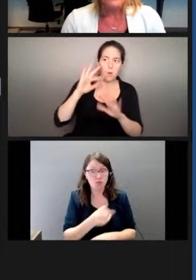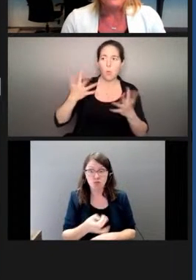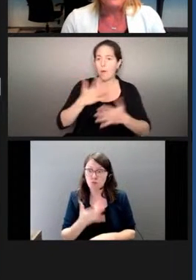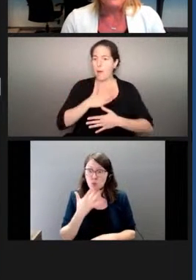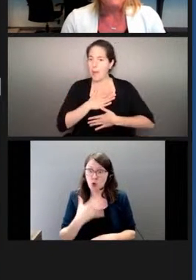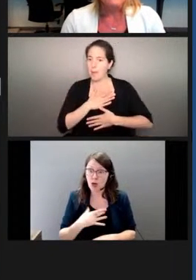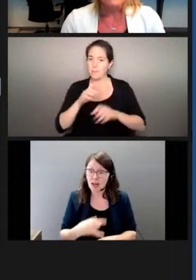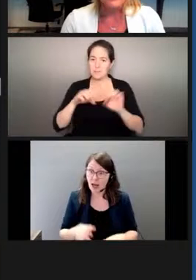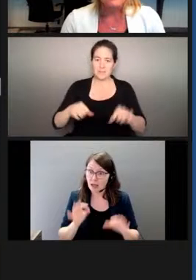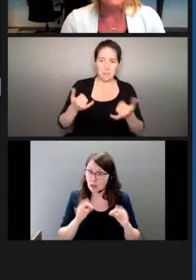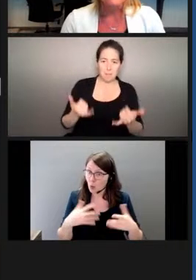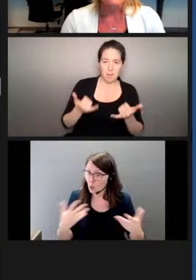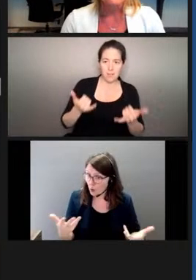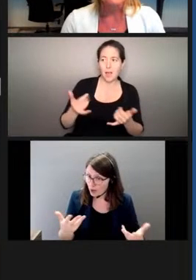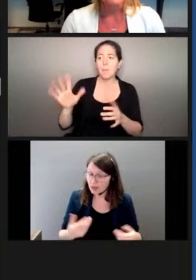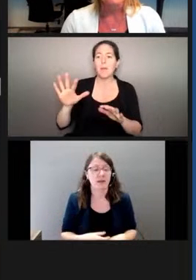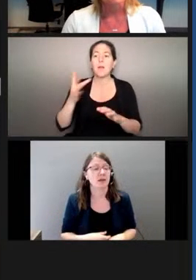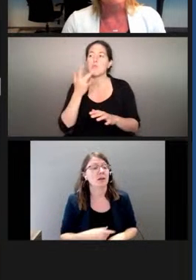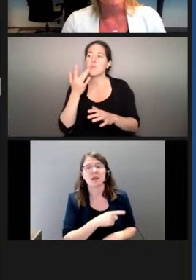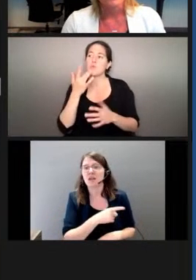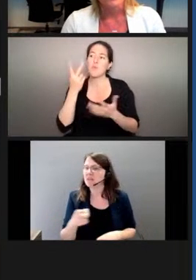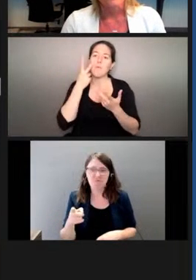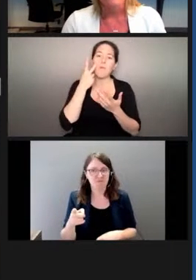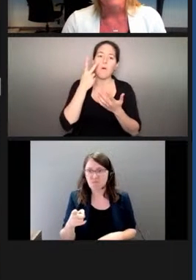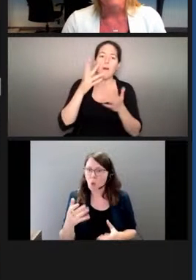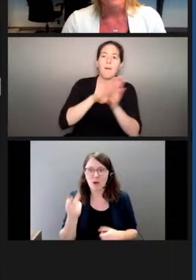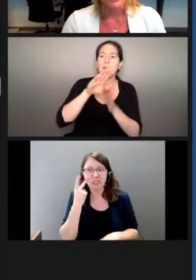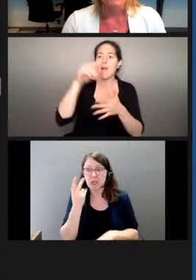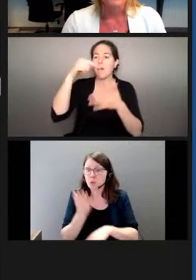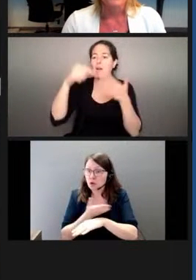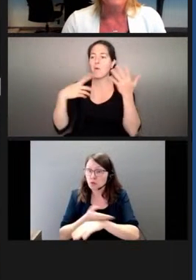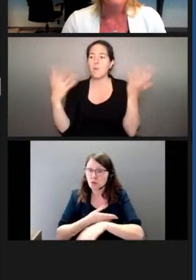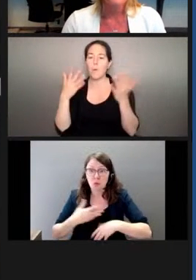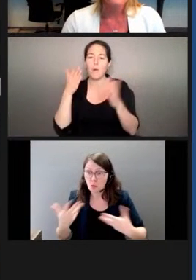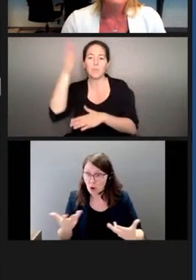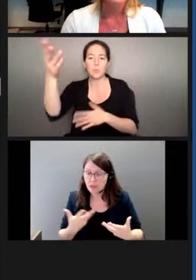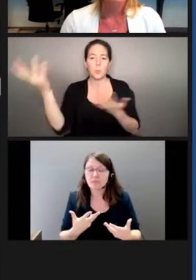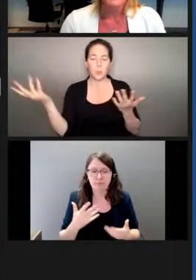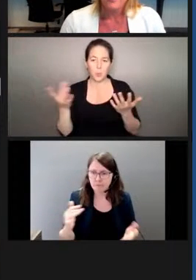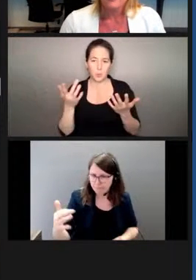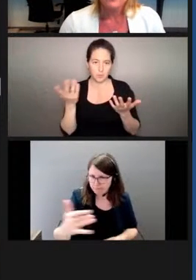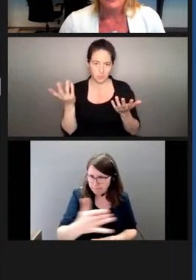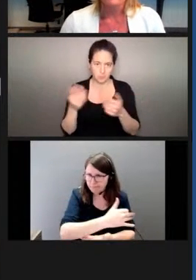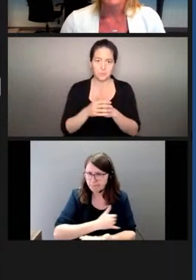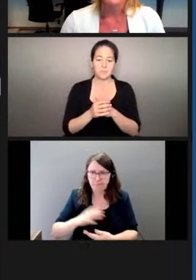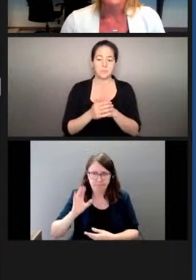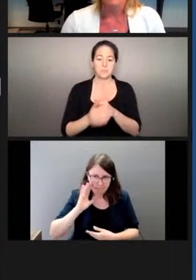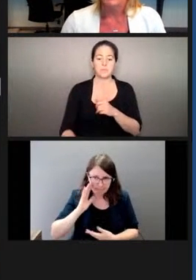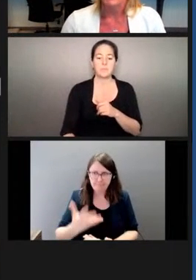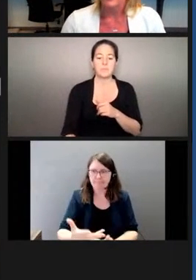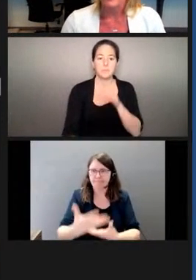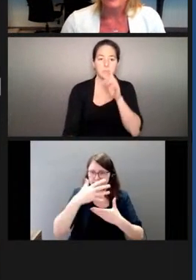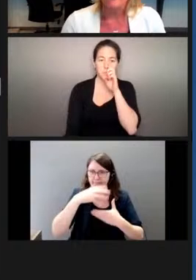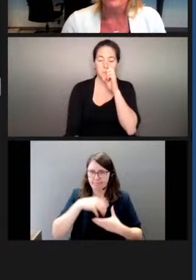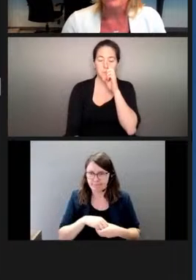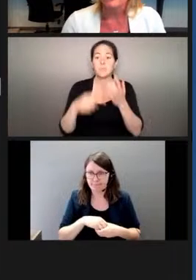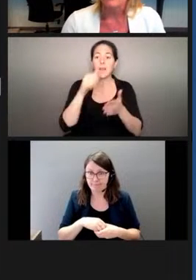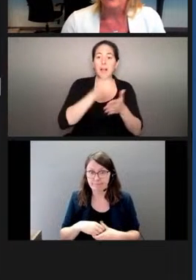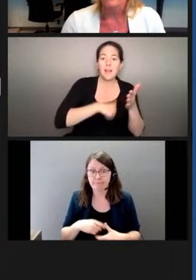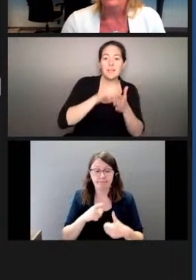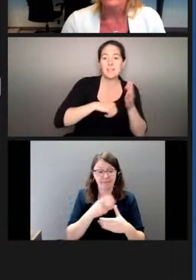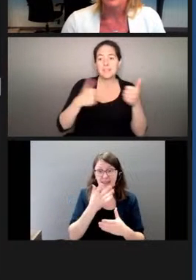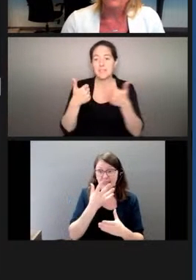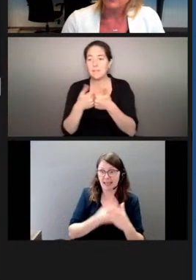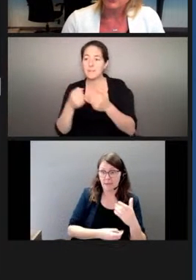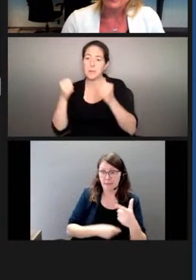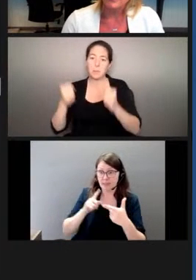where they indicated they'd like to see the city improve in the future. So gaps, challenges, and opportunities have been identified